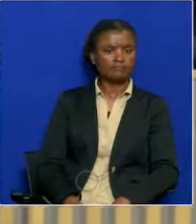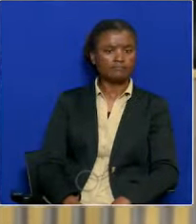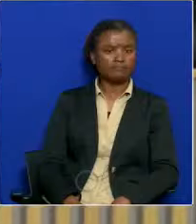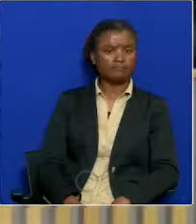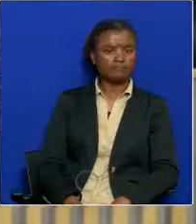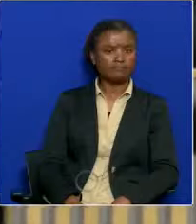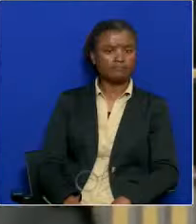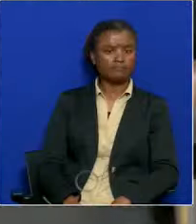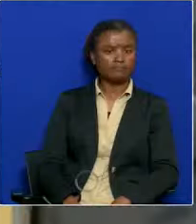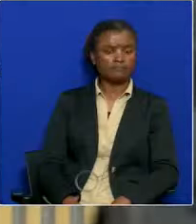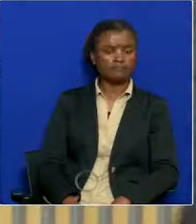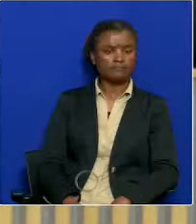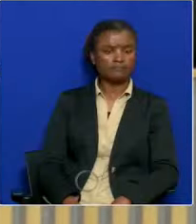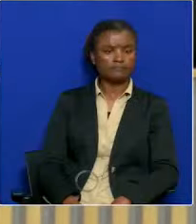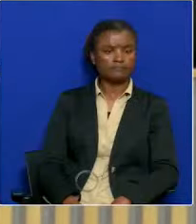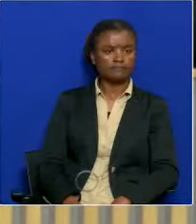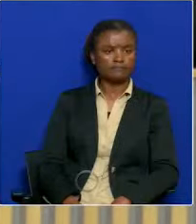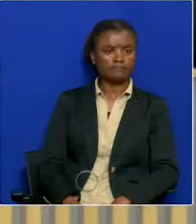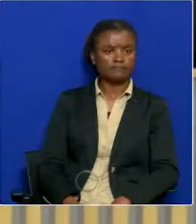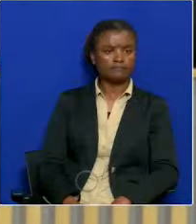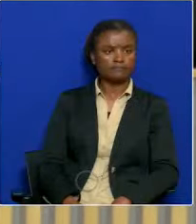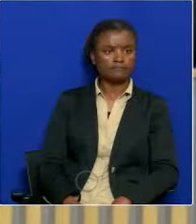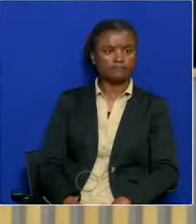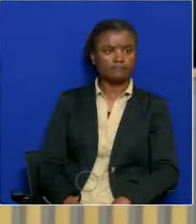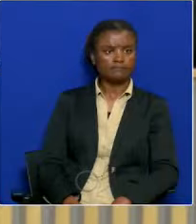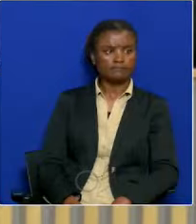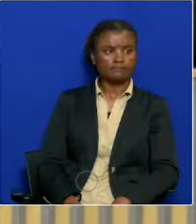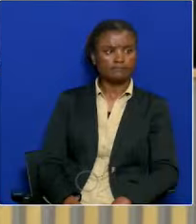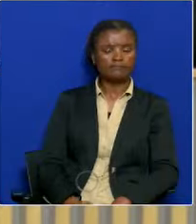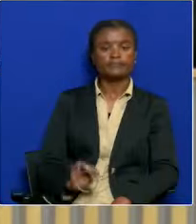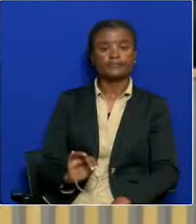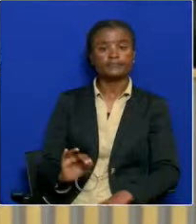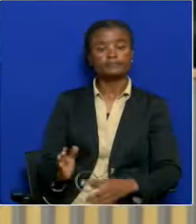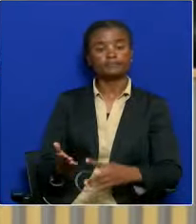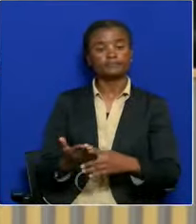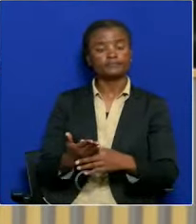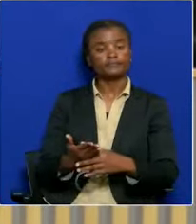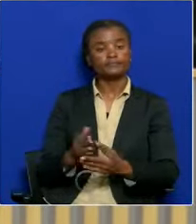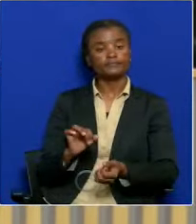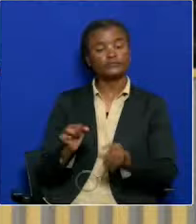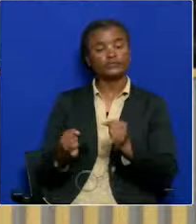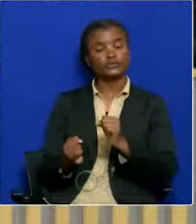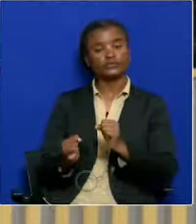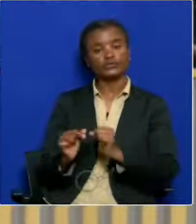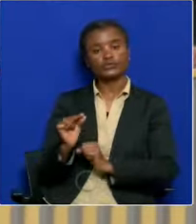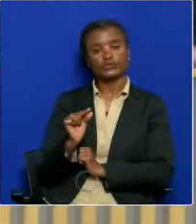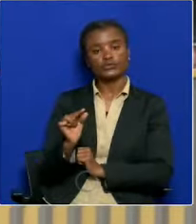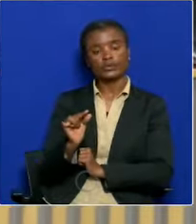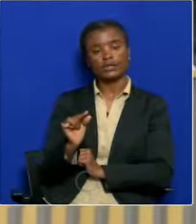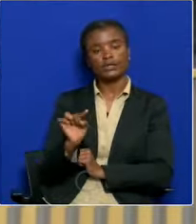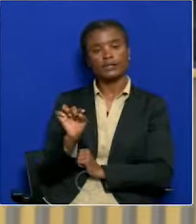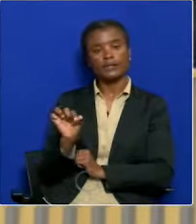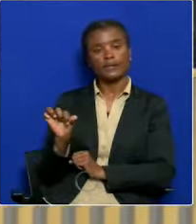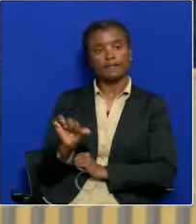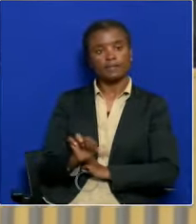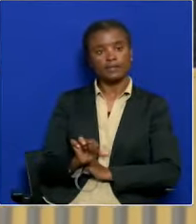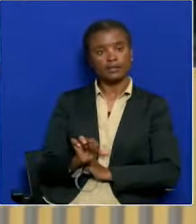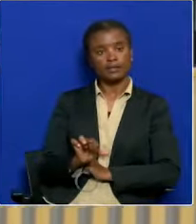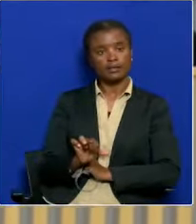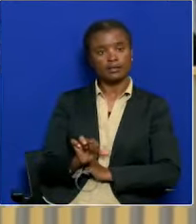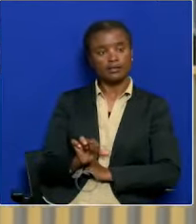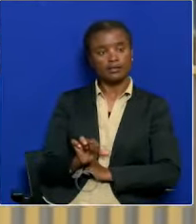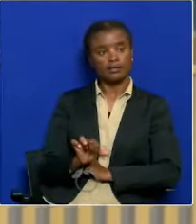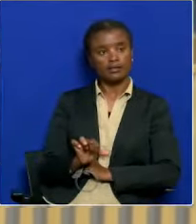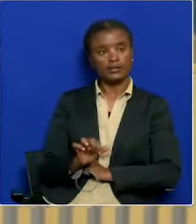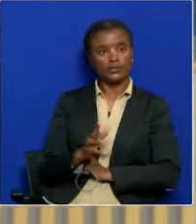May we adjourn for a short while? We'll come back when it's indicated when we should do so. Let's adjourn.